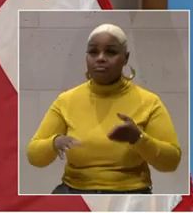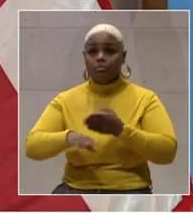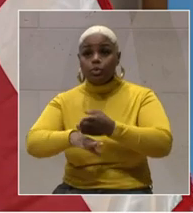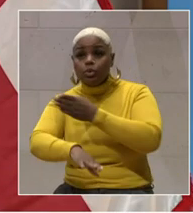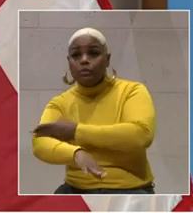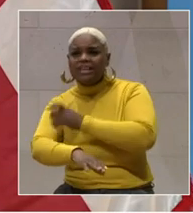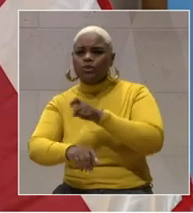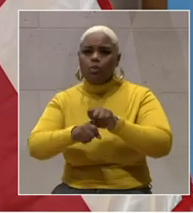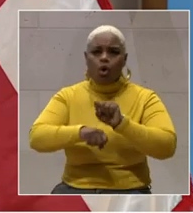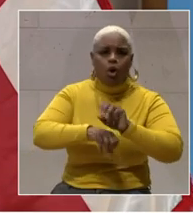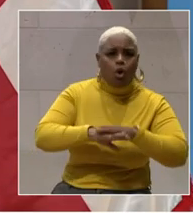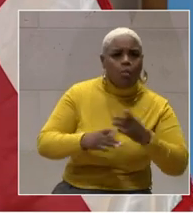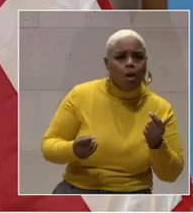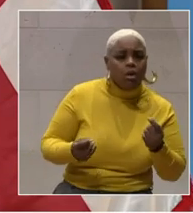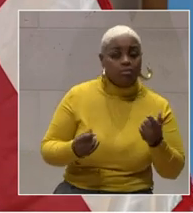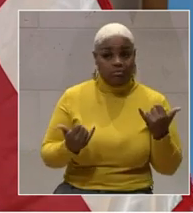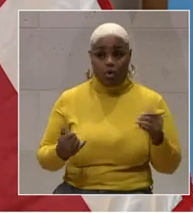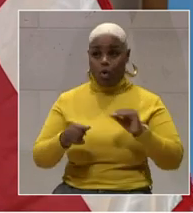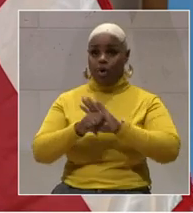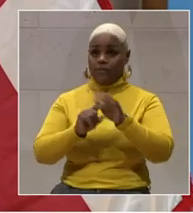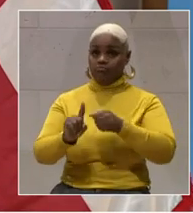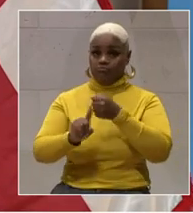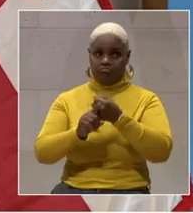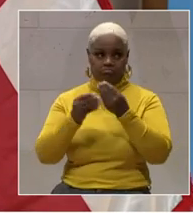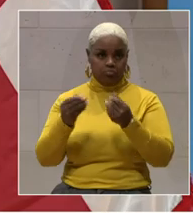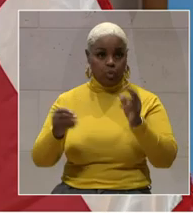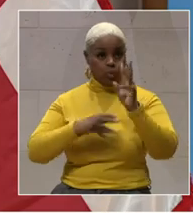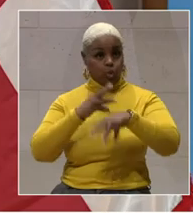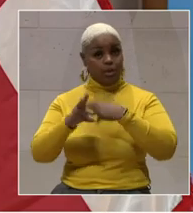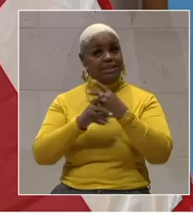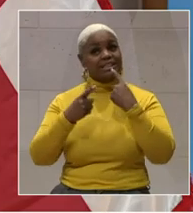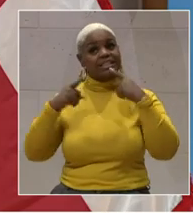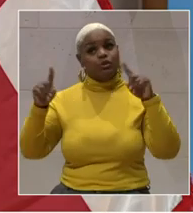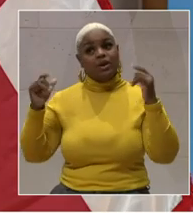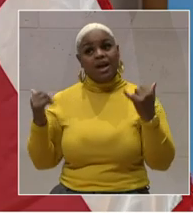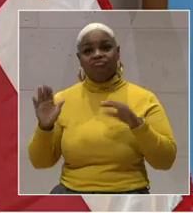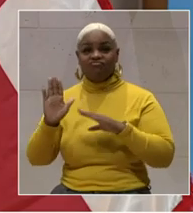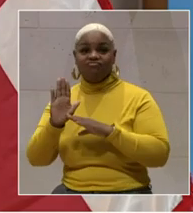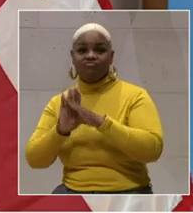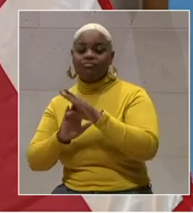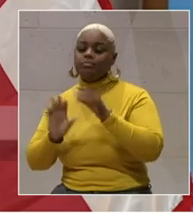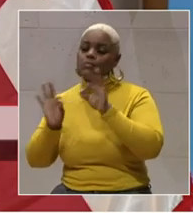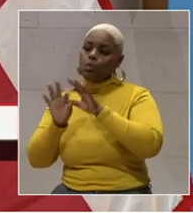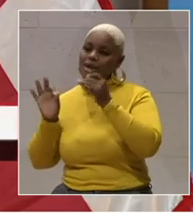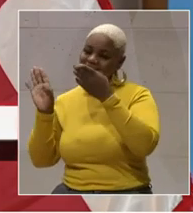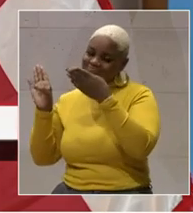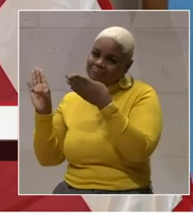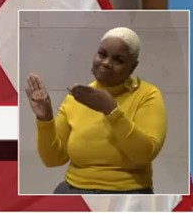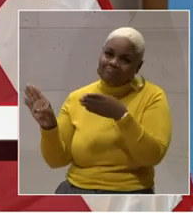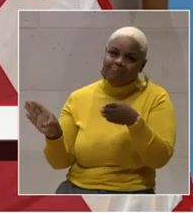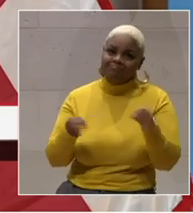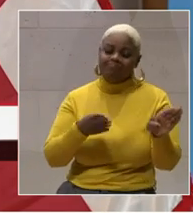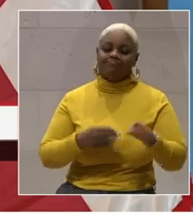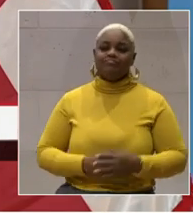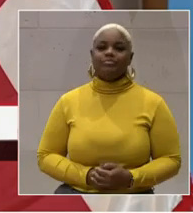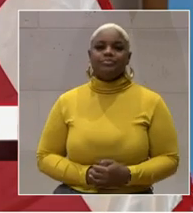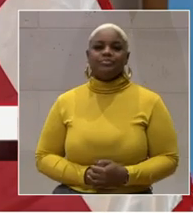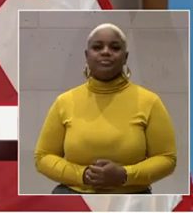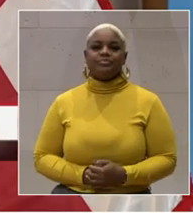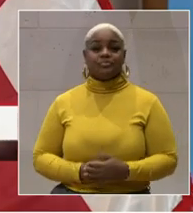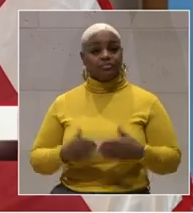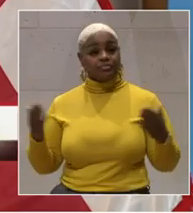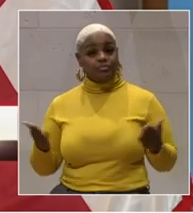post-pandemic world. We're delighted to be here at the beautiful Georgetown McCourt School for Public